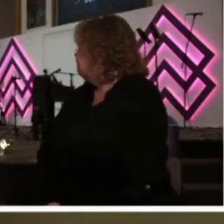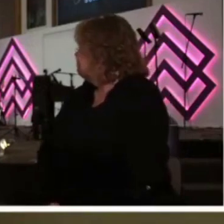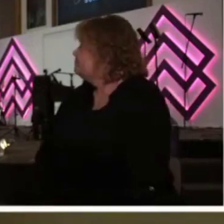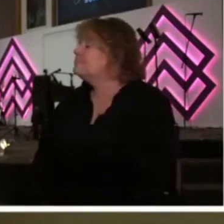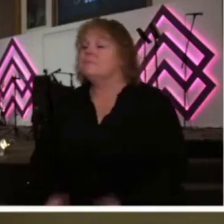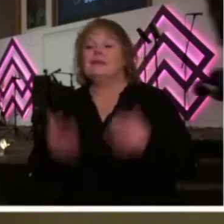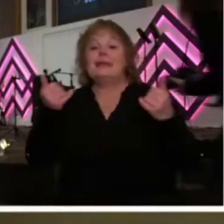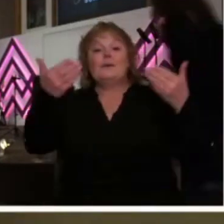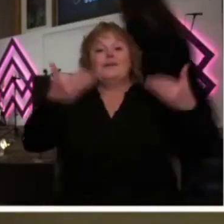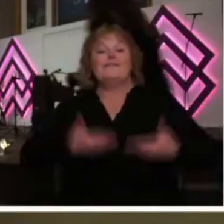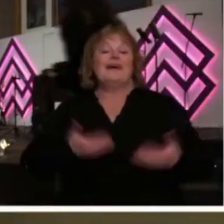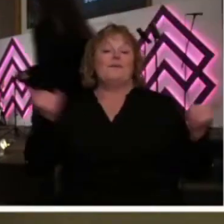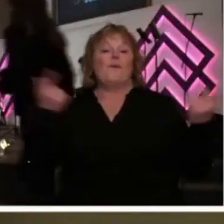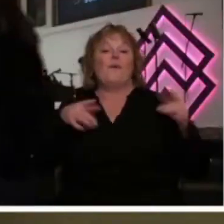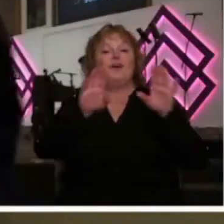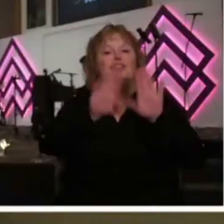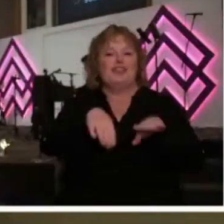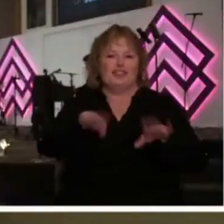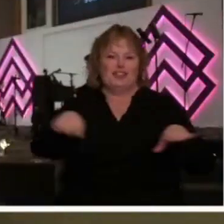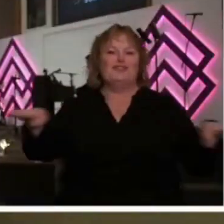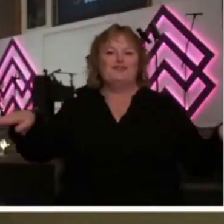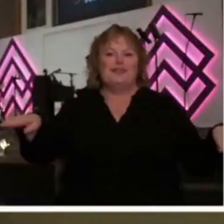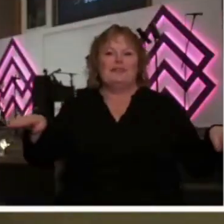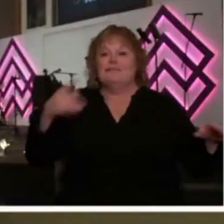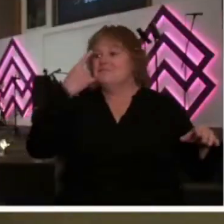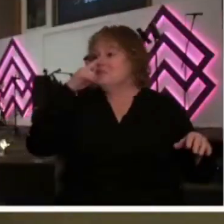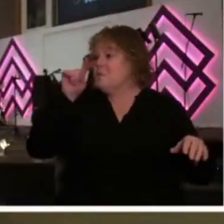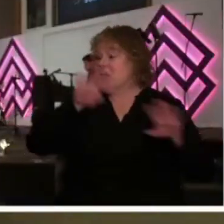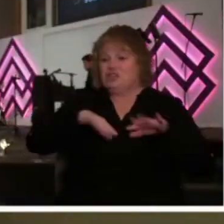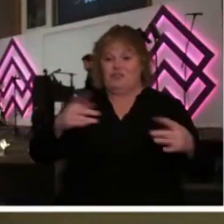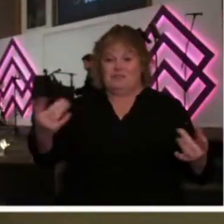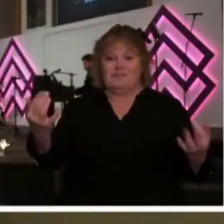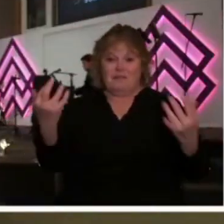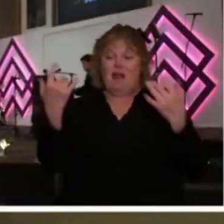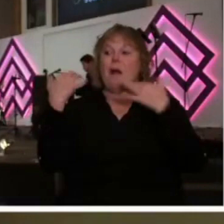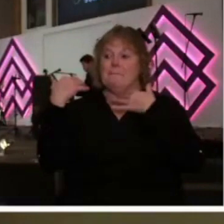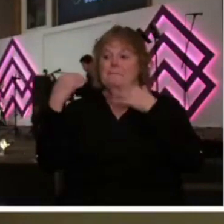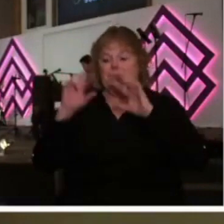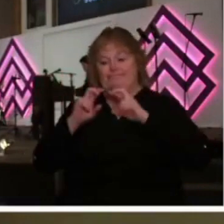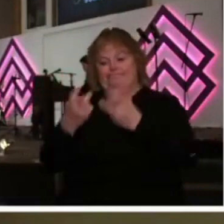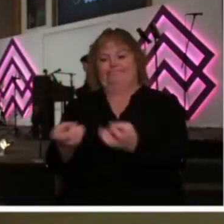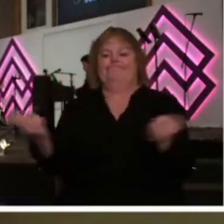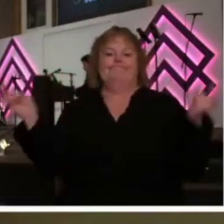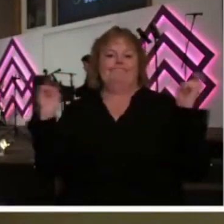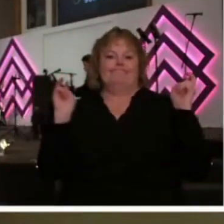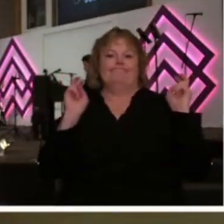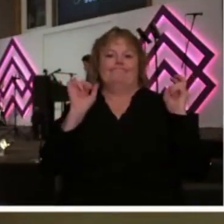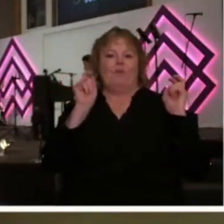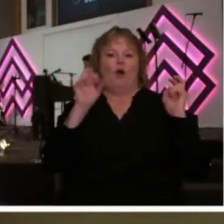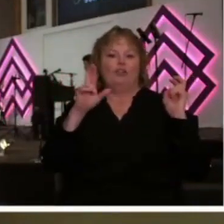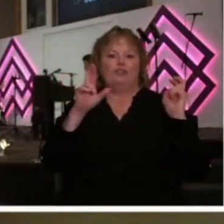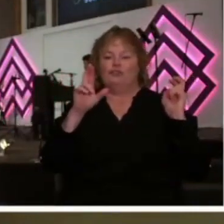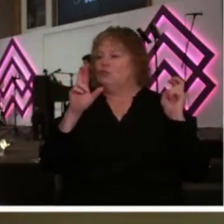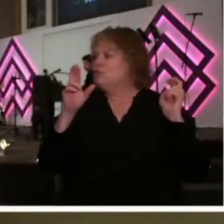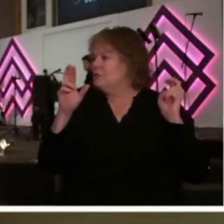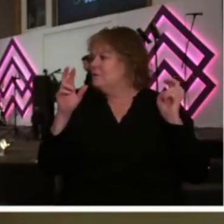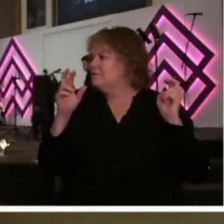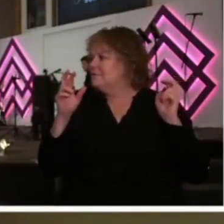going to invite our children. If they would come, we would like them to come and gather around the altar and the aisles.